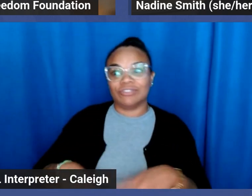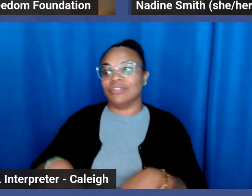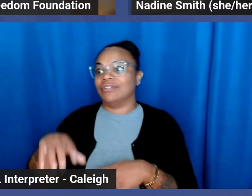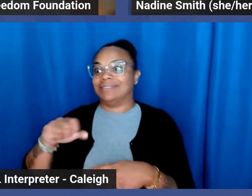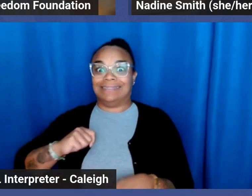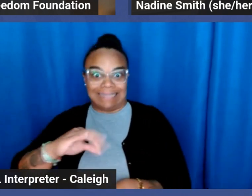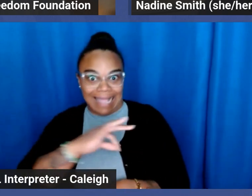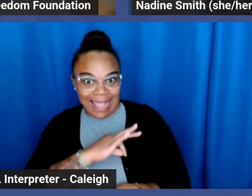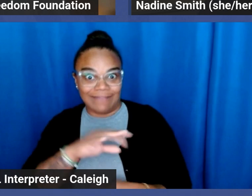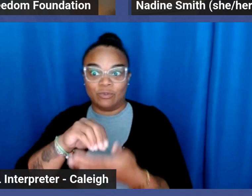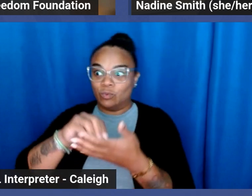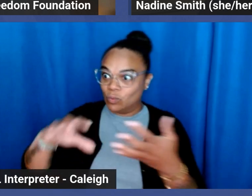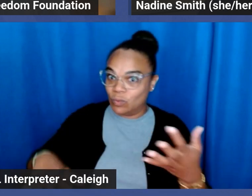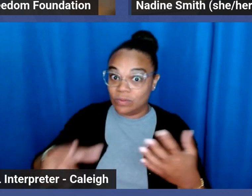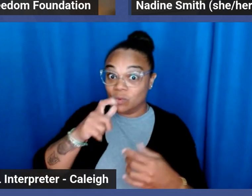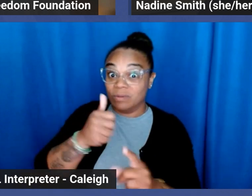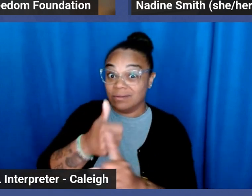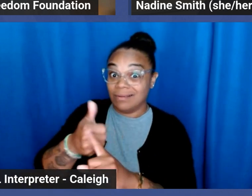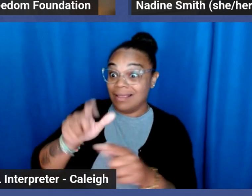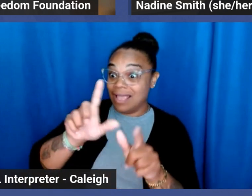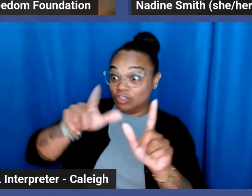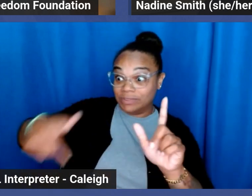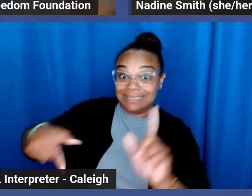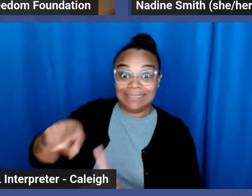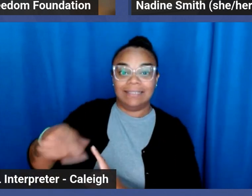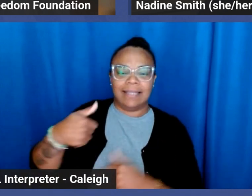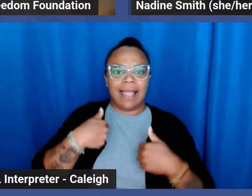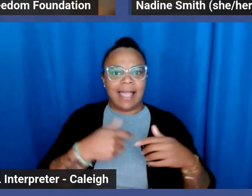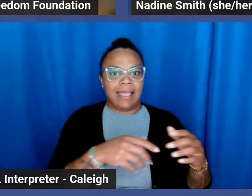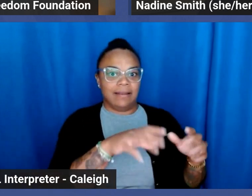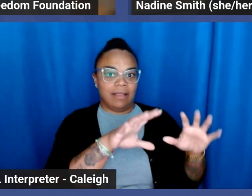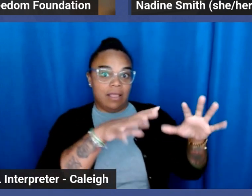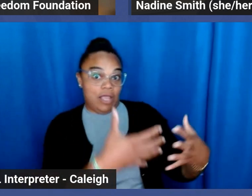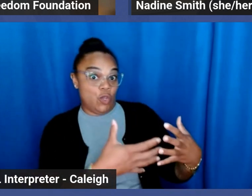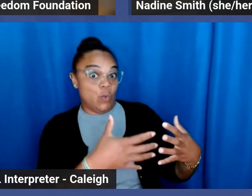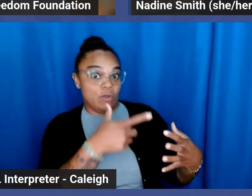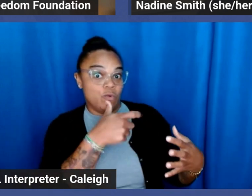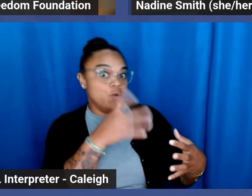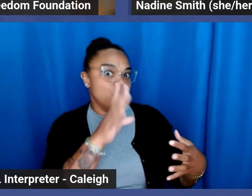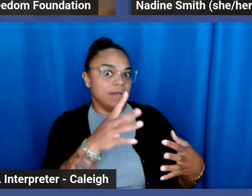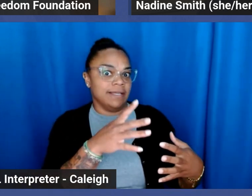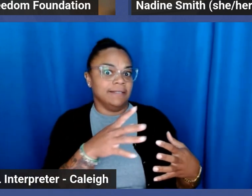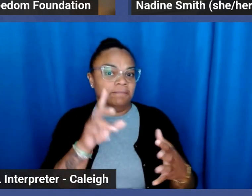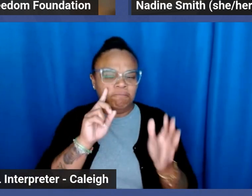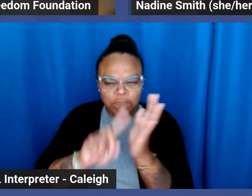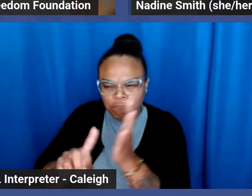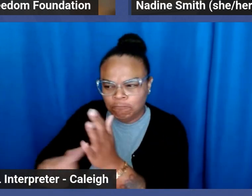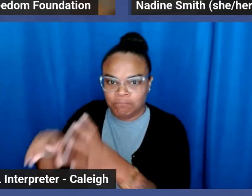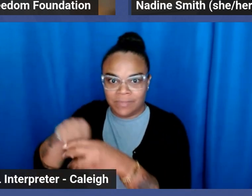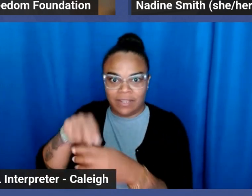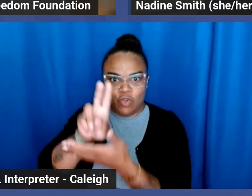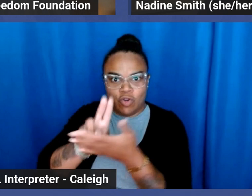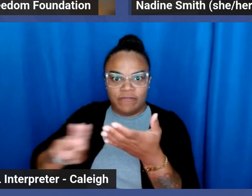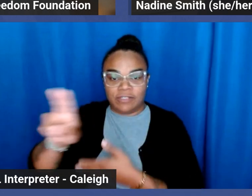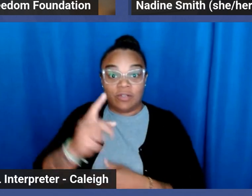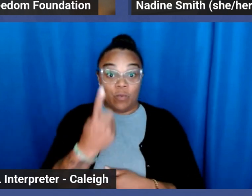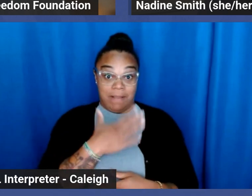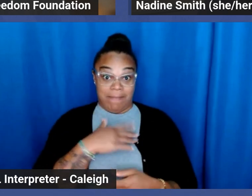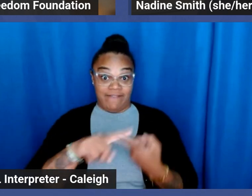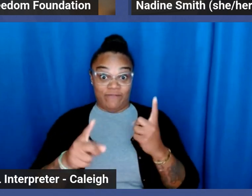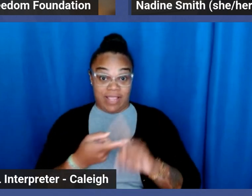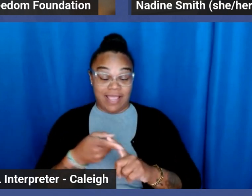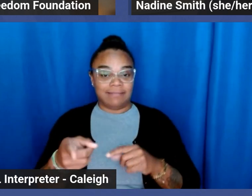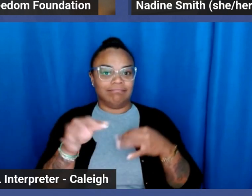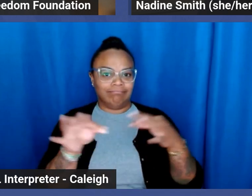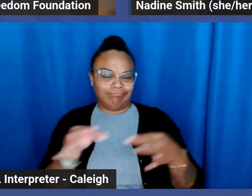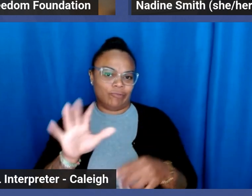LGBT. They had an entire investigative unit that would go into universities a friend of mine described coming from a